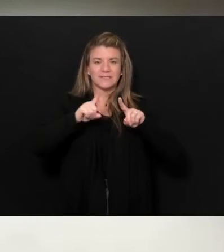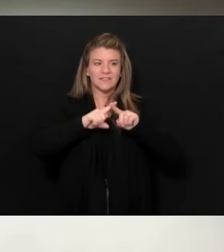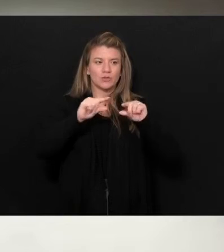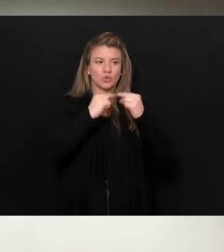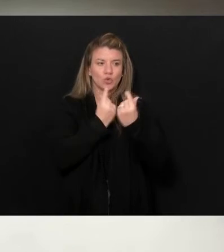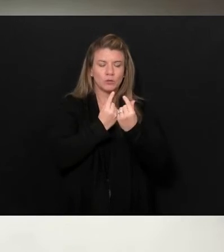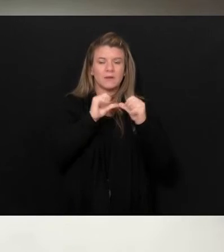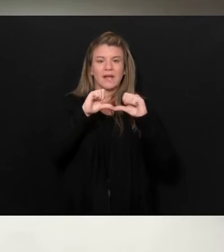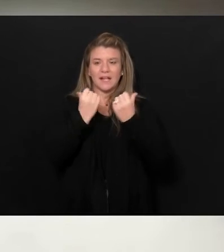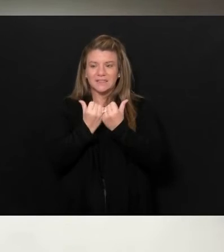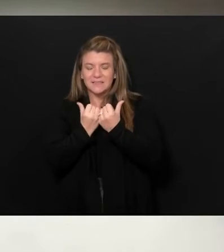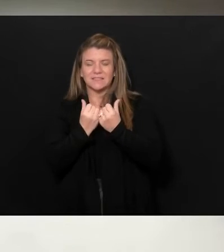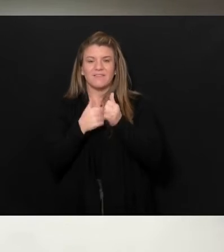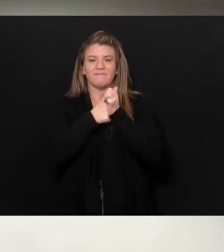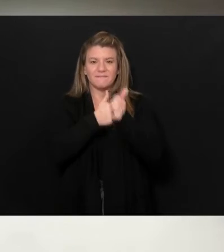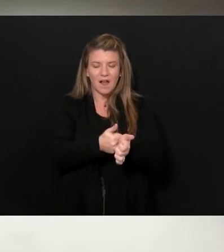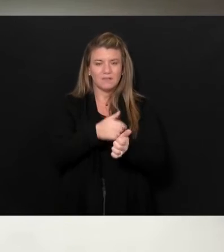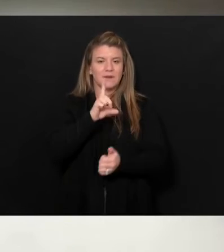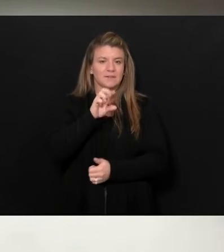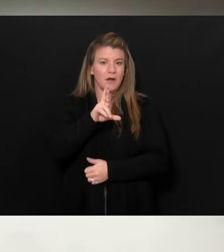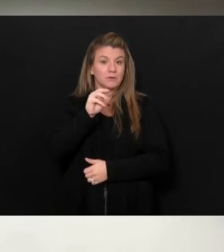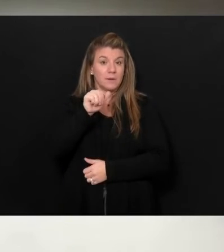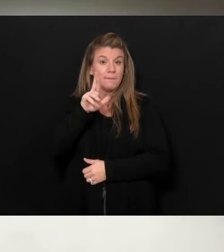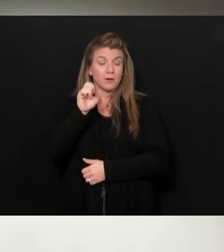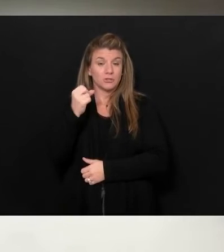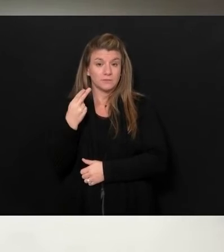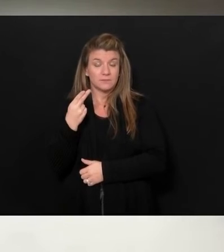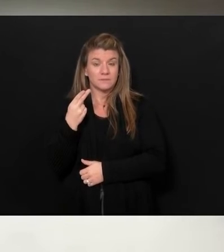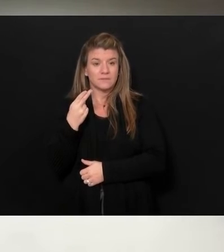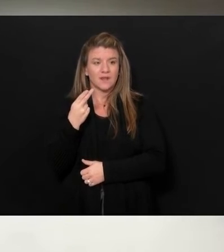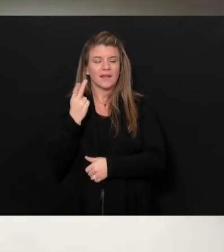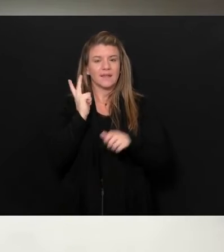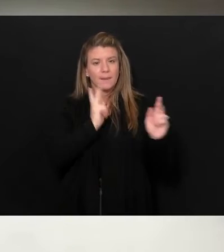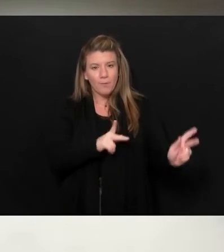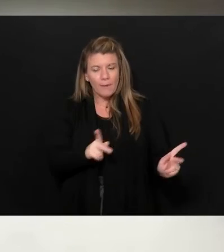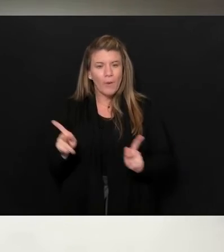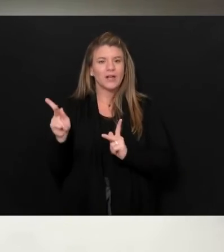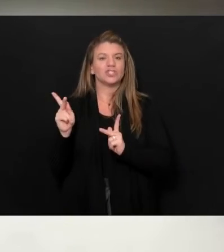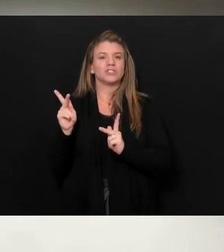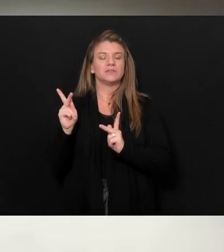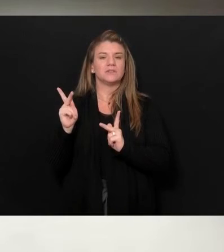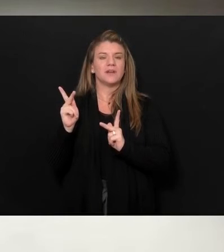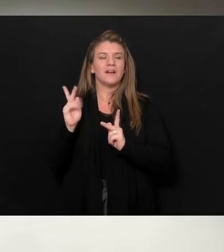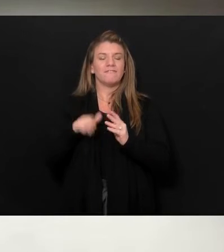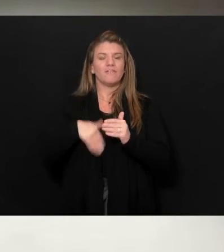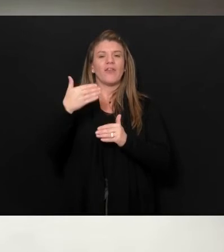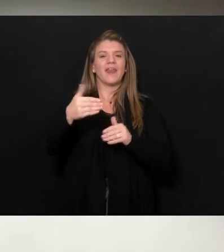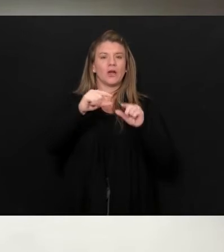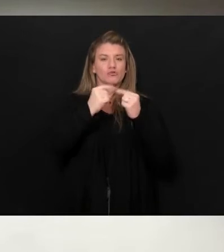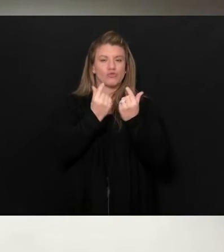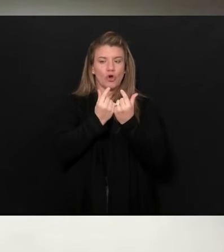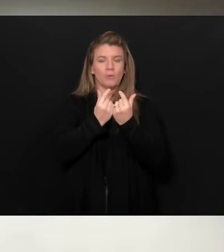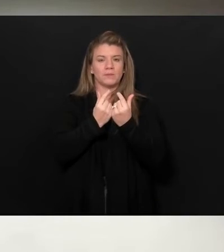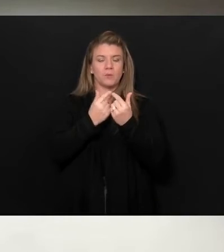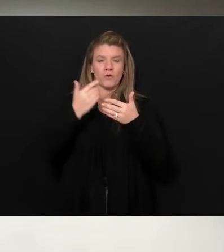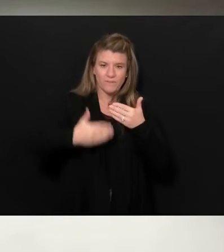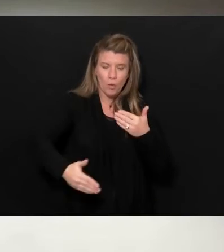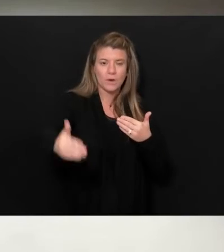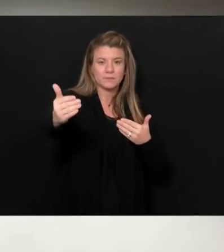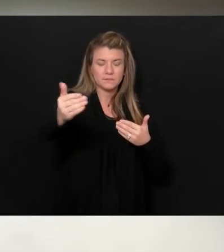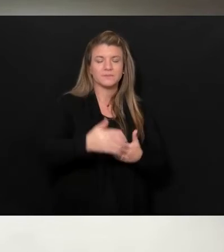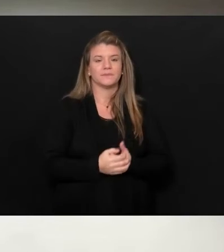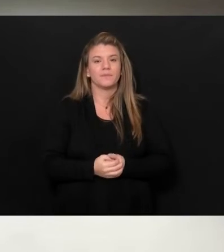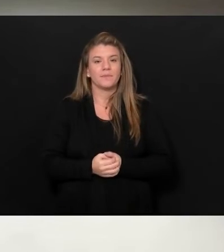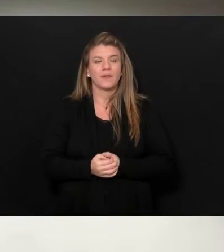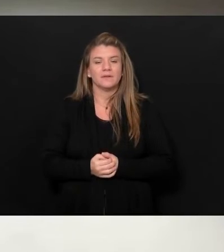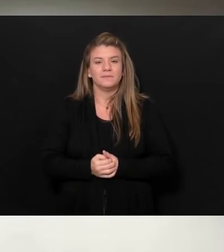organizations, as outlined by Dr. Marsh, the preparation for the next groups going forward.